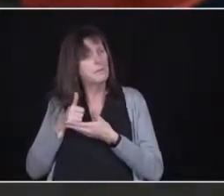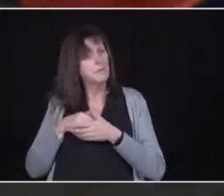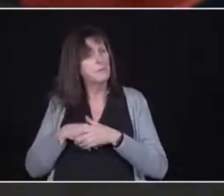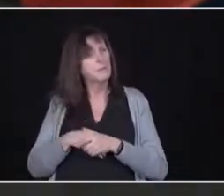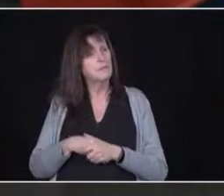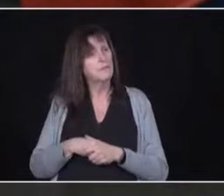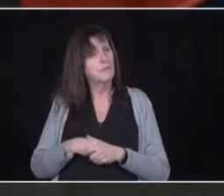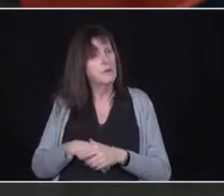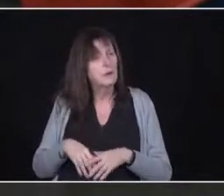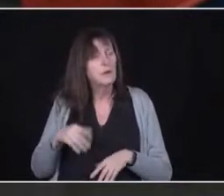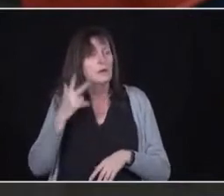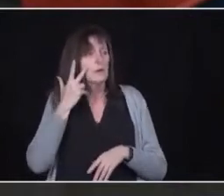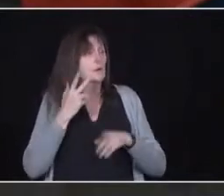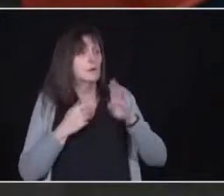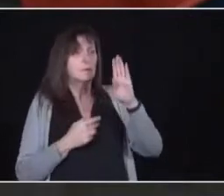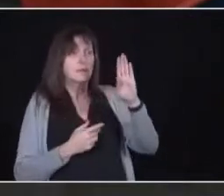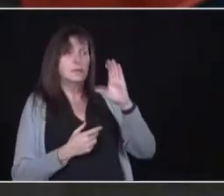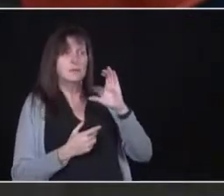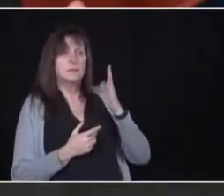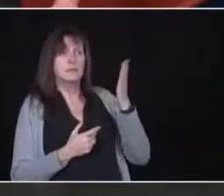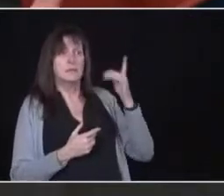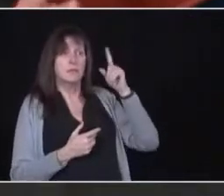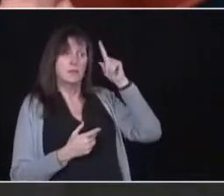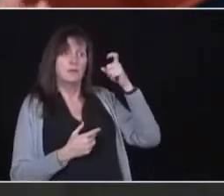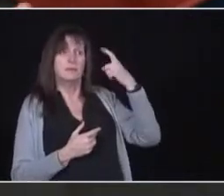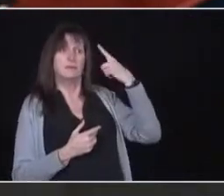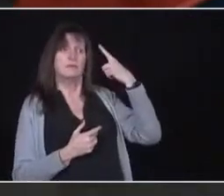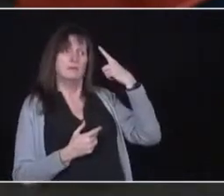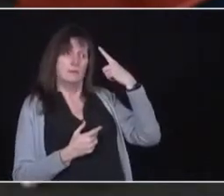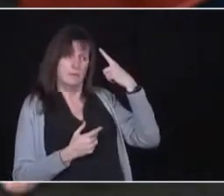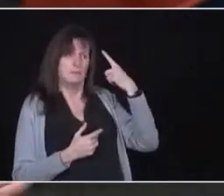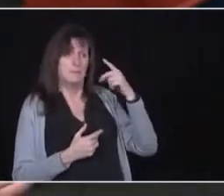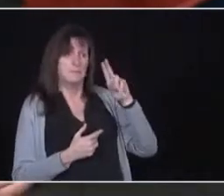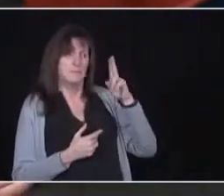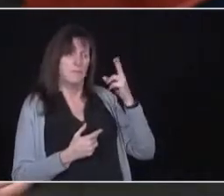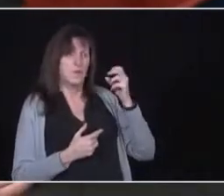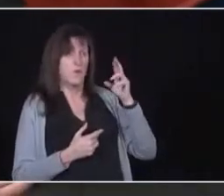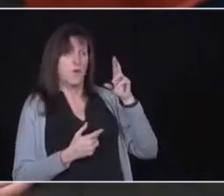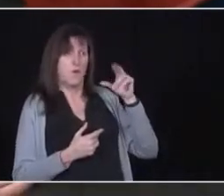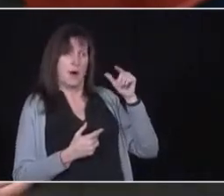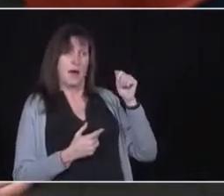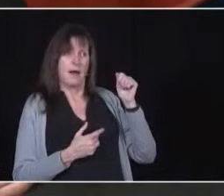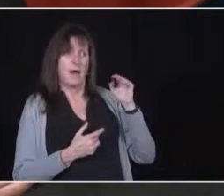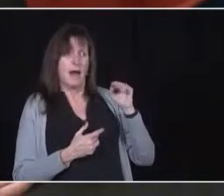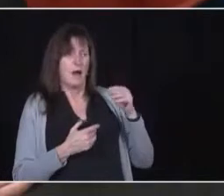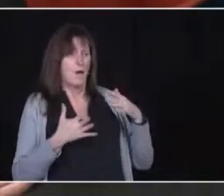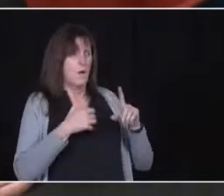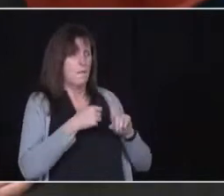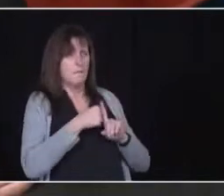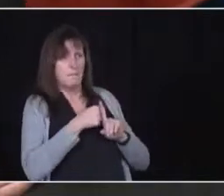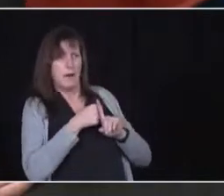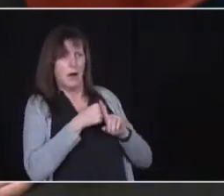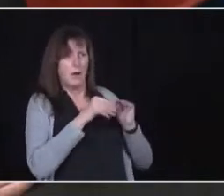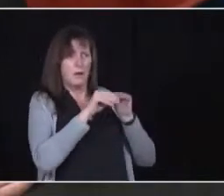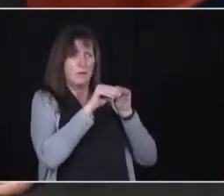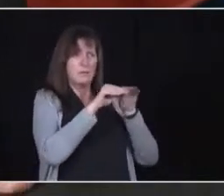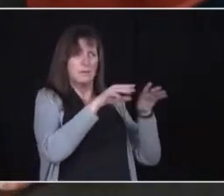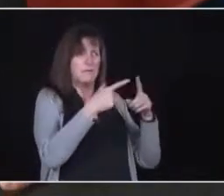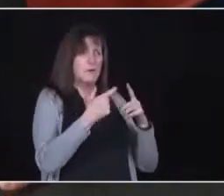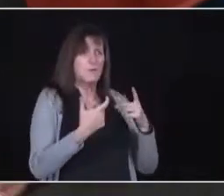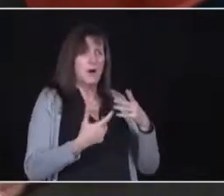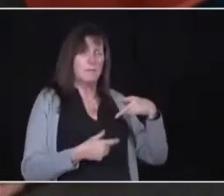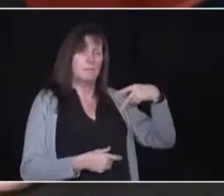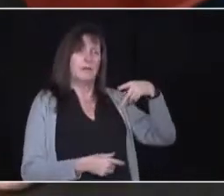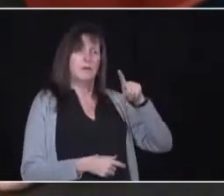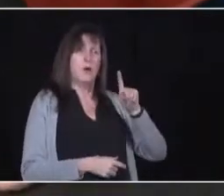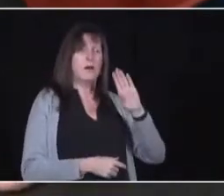BC with Premier Horgan. He's getting it hard with a Brazilian variant. This is